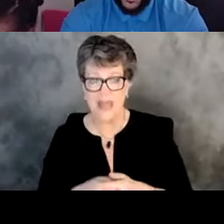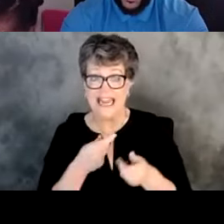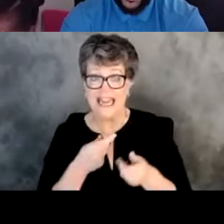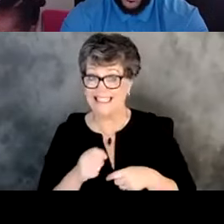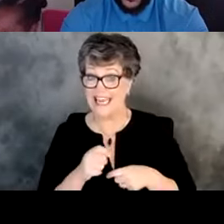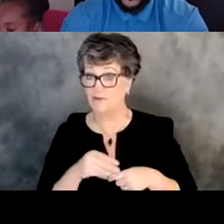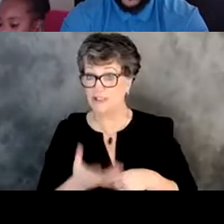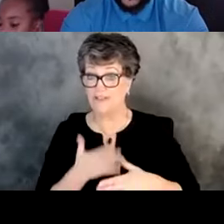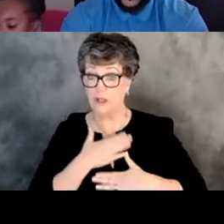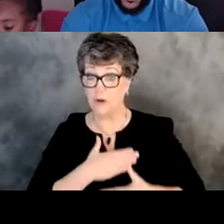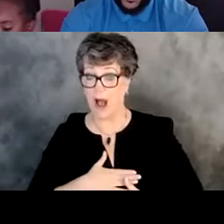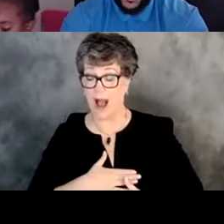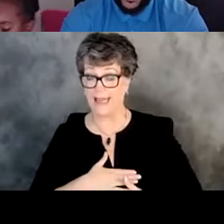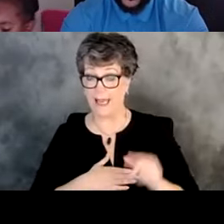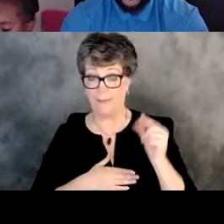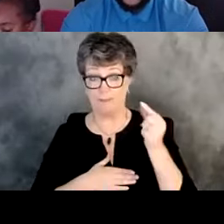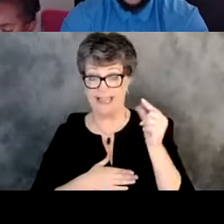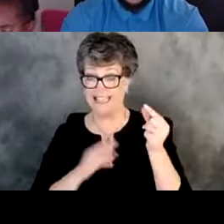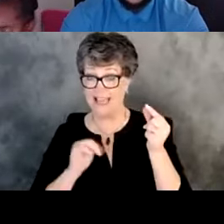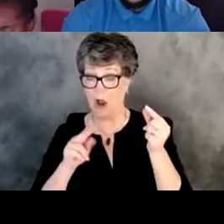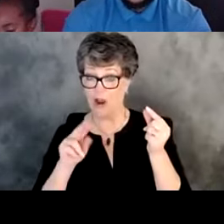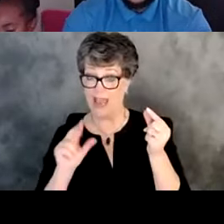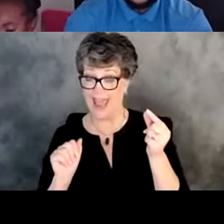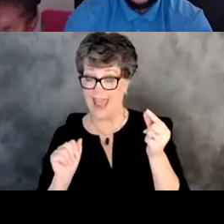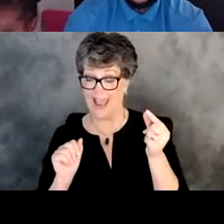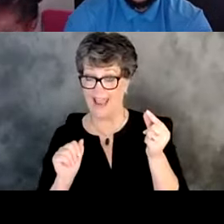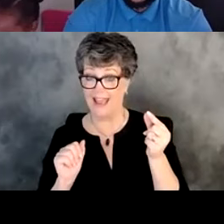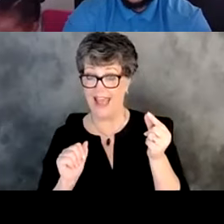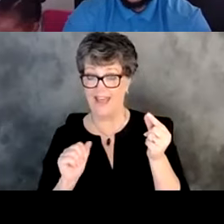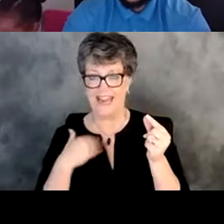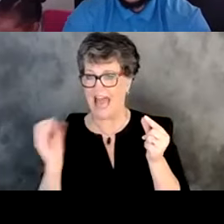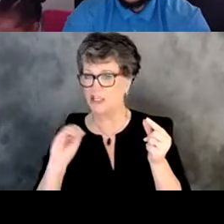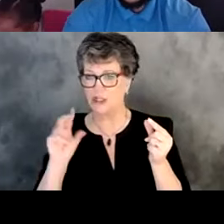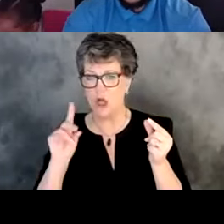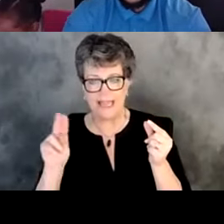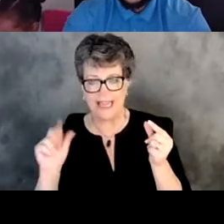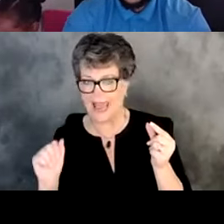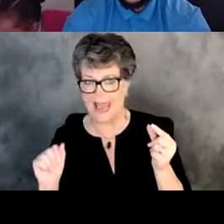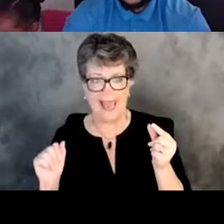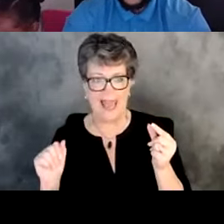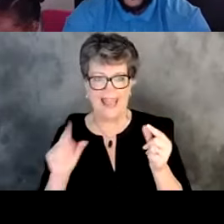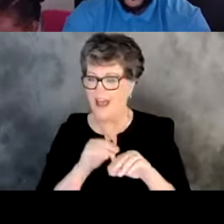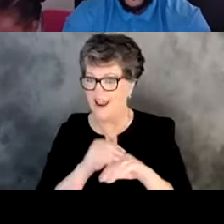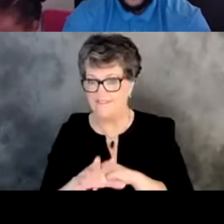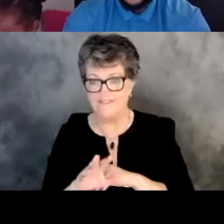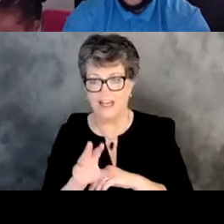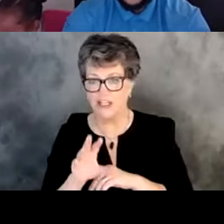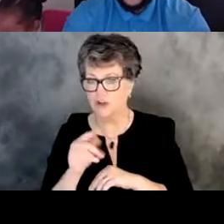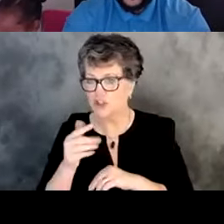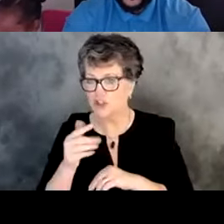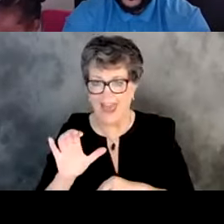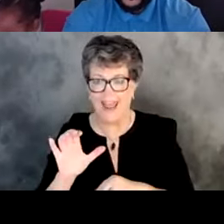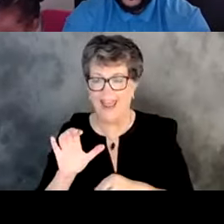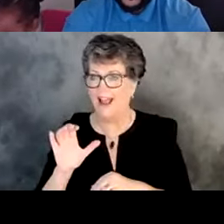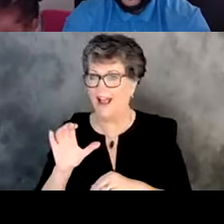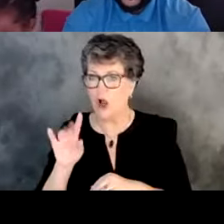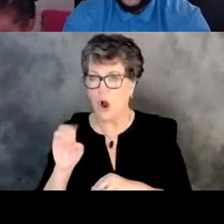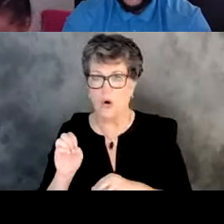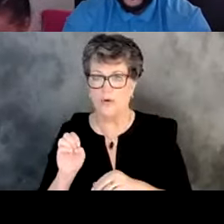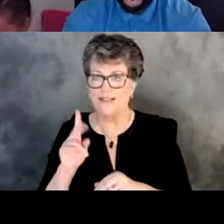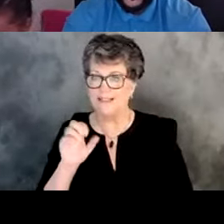giving your body a piece of the mRNA, which contains no DNA, cannot affect your genetics, cannot get into your